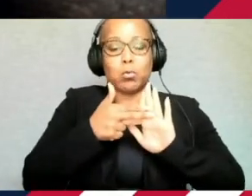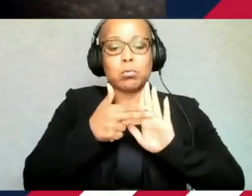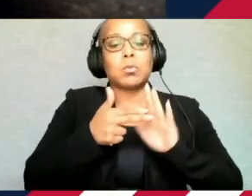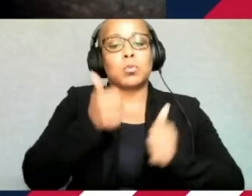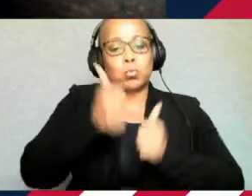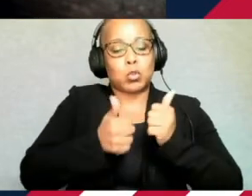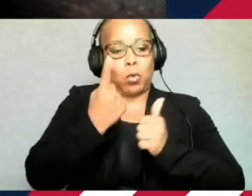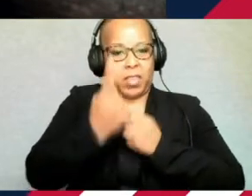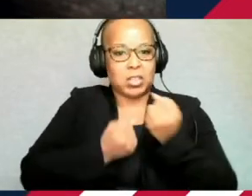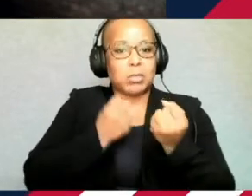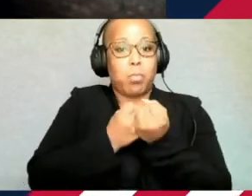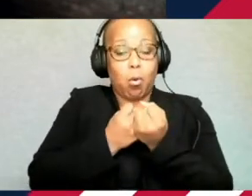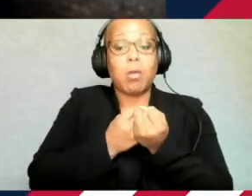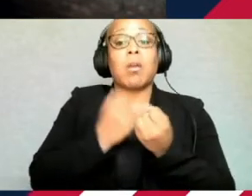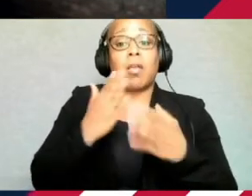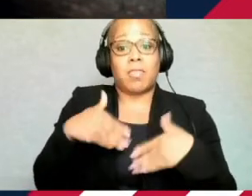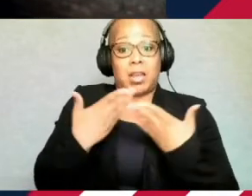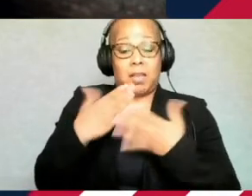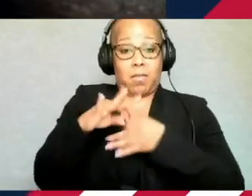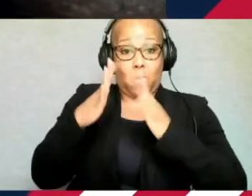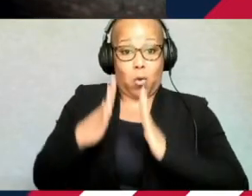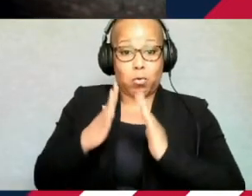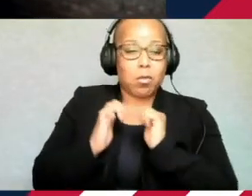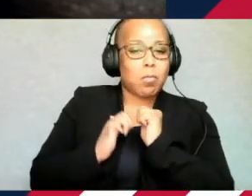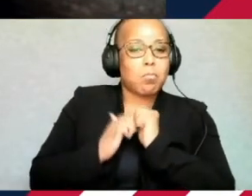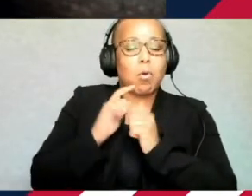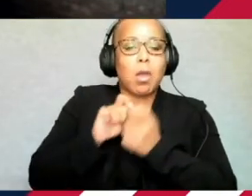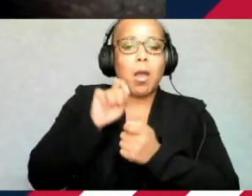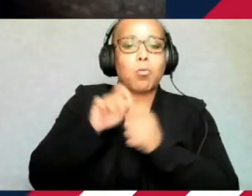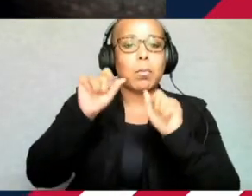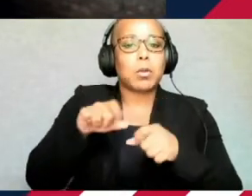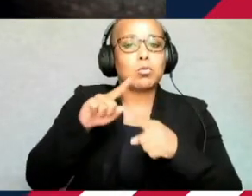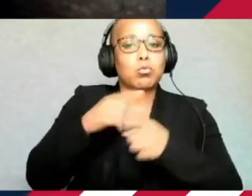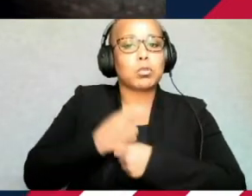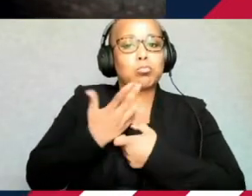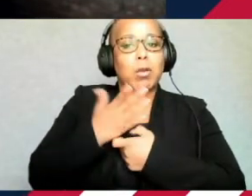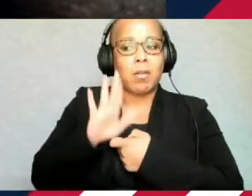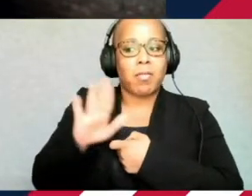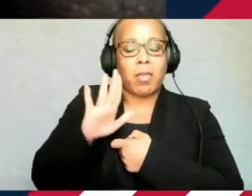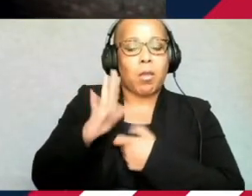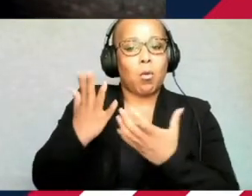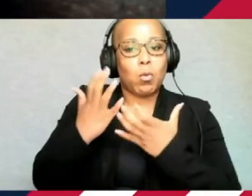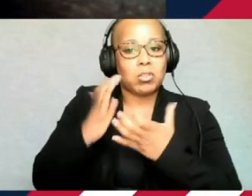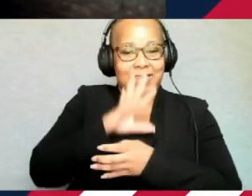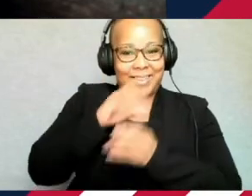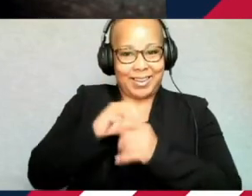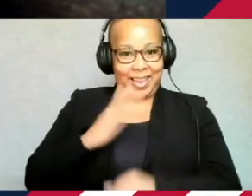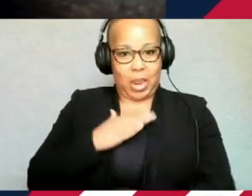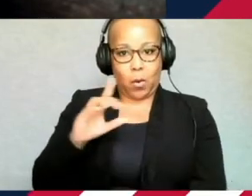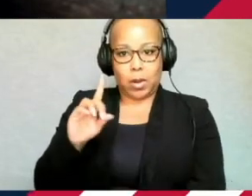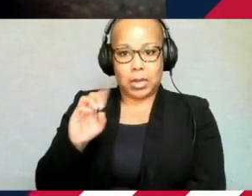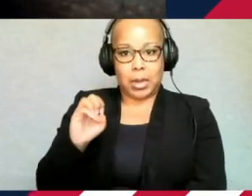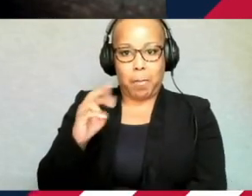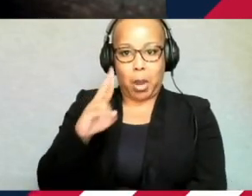support. And it gives the voters the most accurate ability to express their wishes in our democracy. Now, this